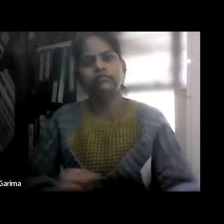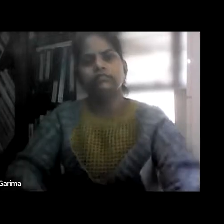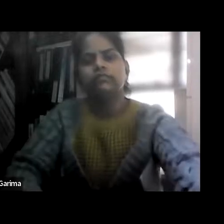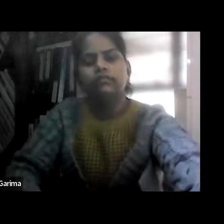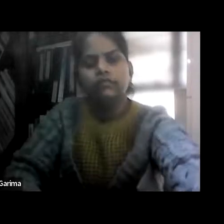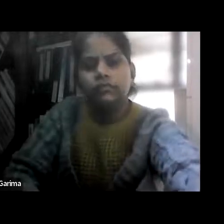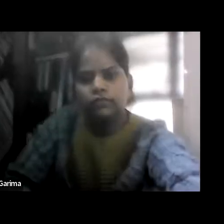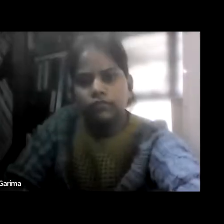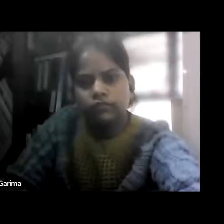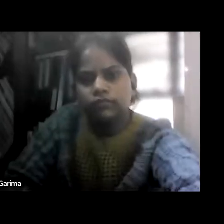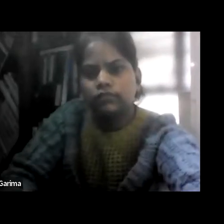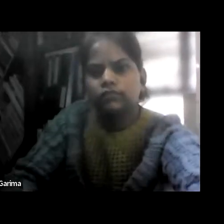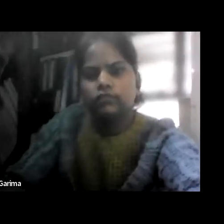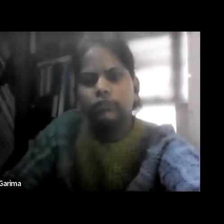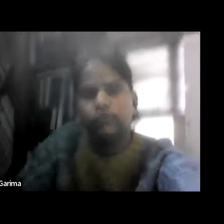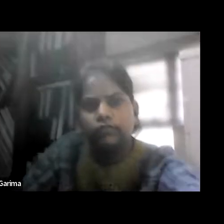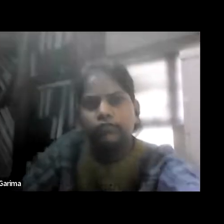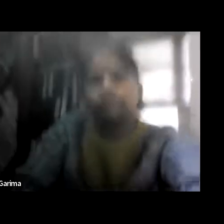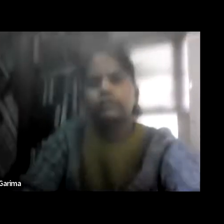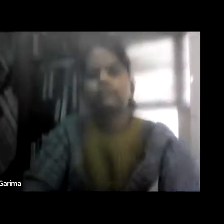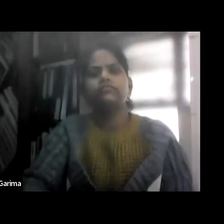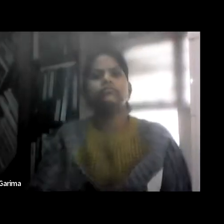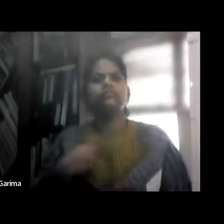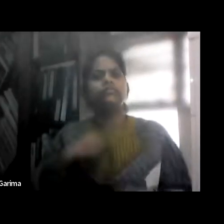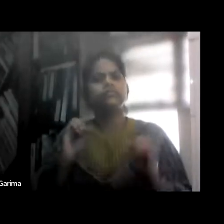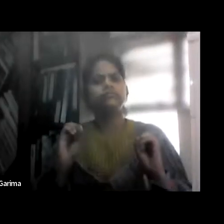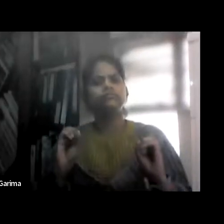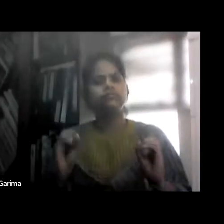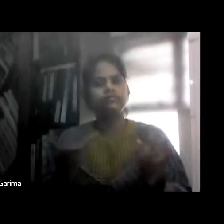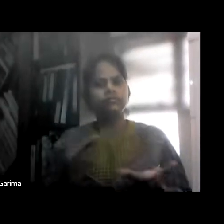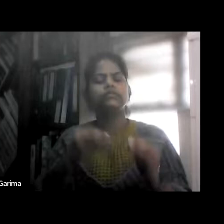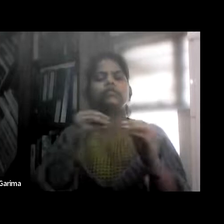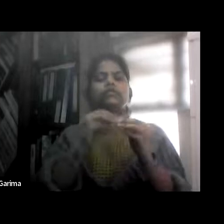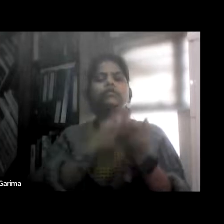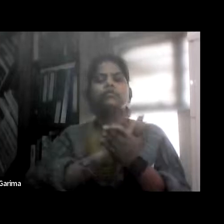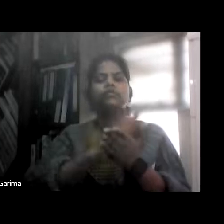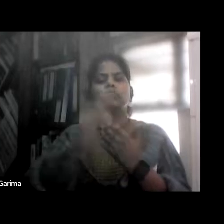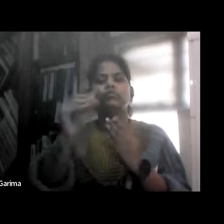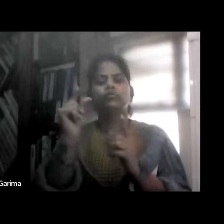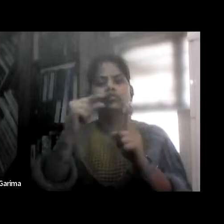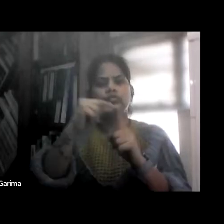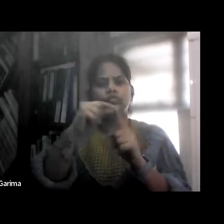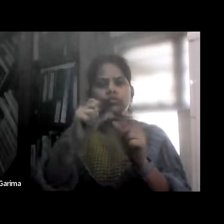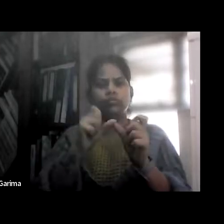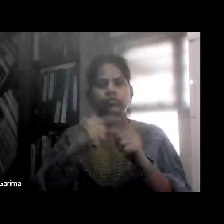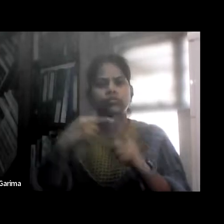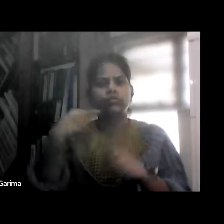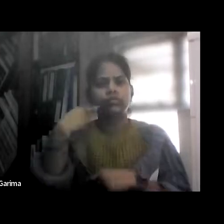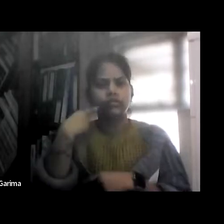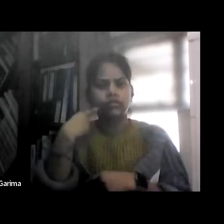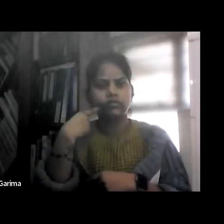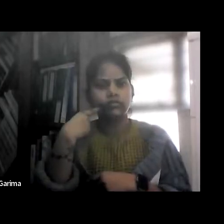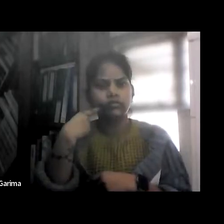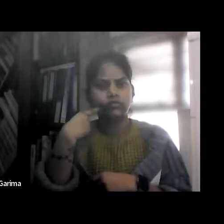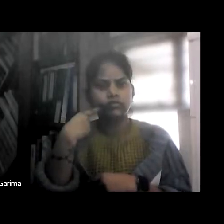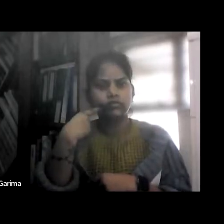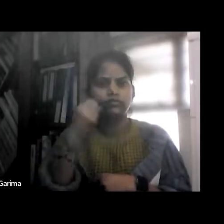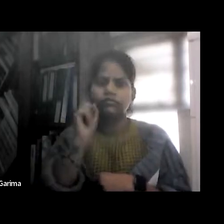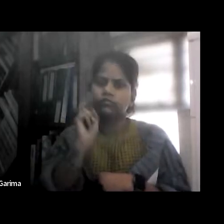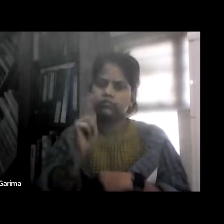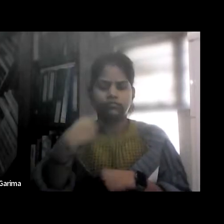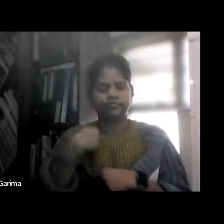Or Nandini ma'am, we can begin with the. Yeah, we'll start with Boopathi then. Boopathi? Yeah. Yes, I'm here.